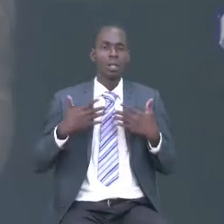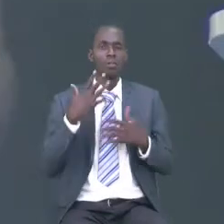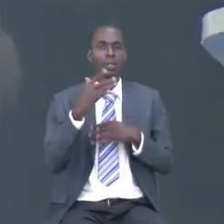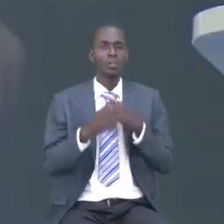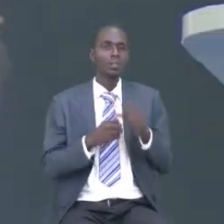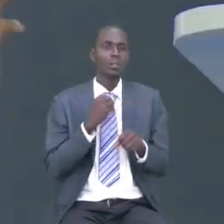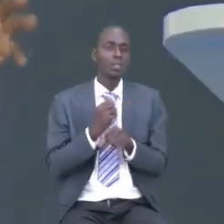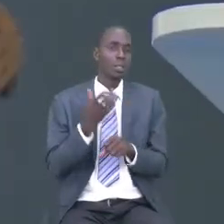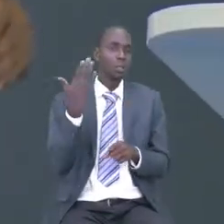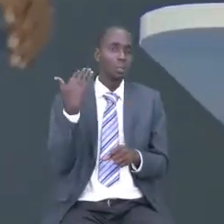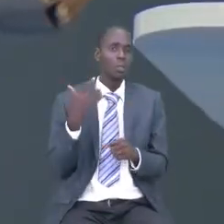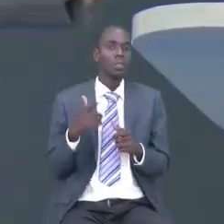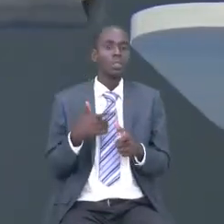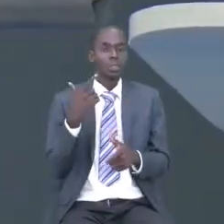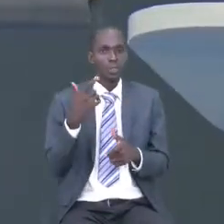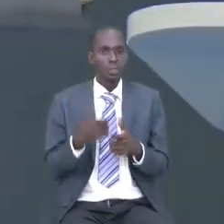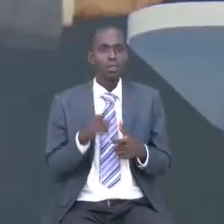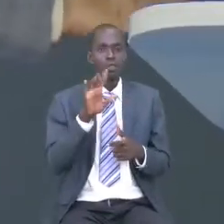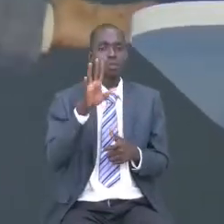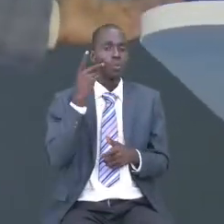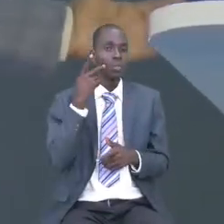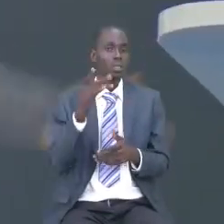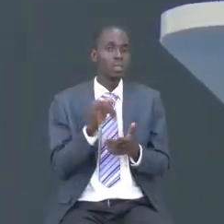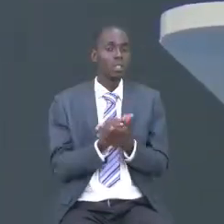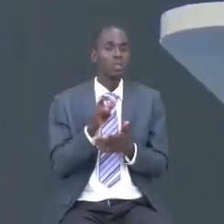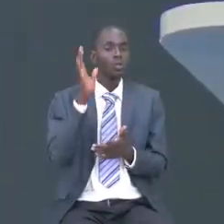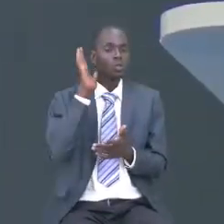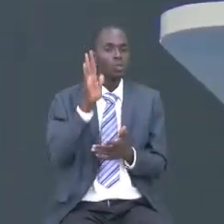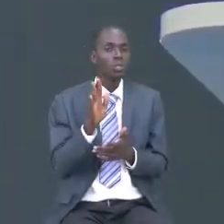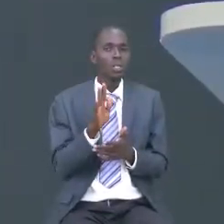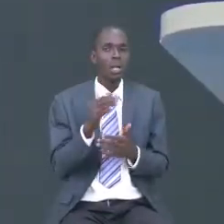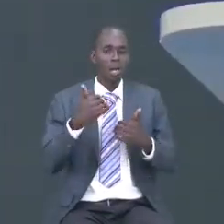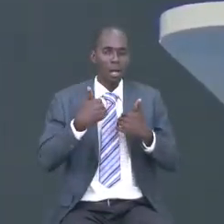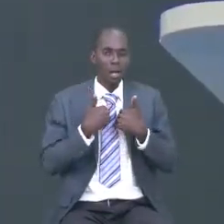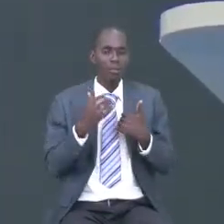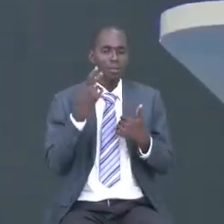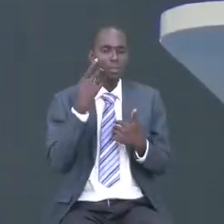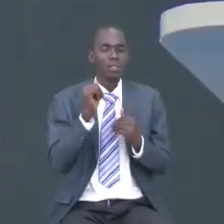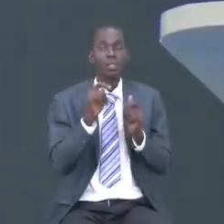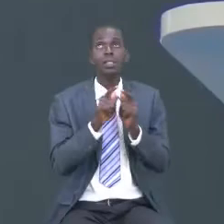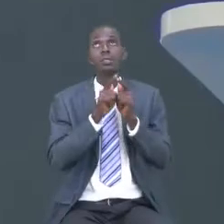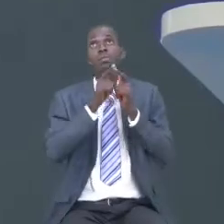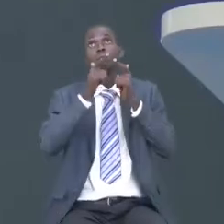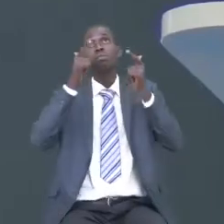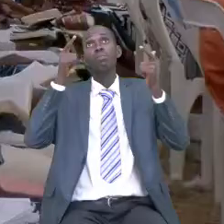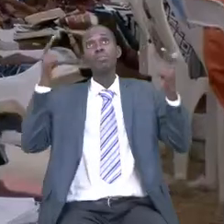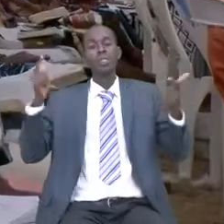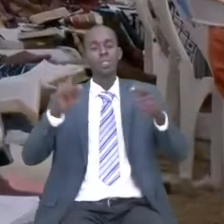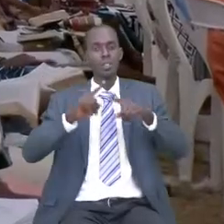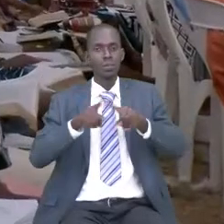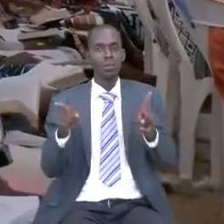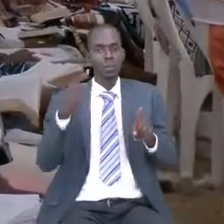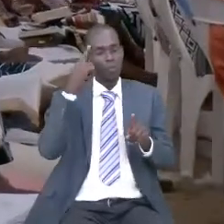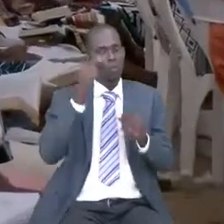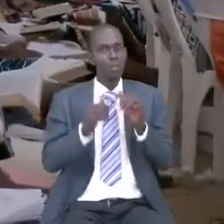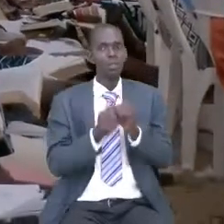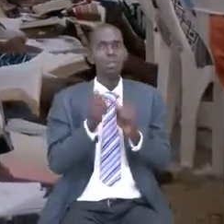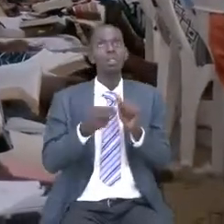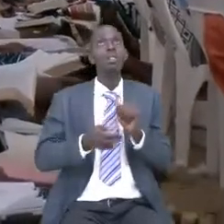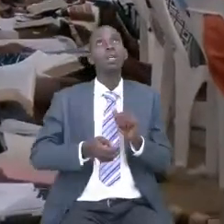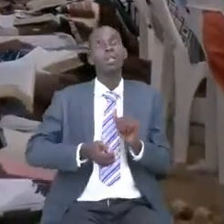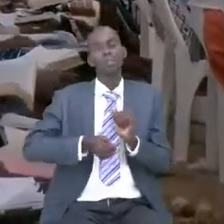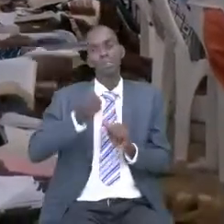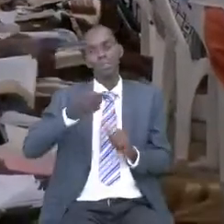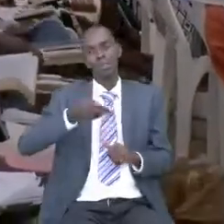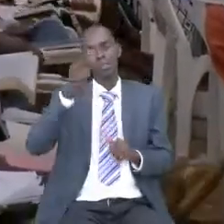today, there will be a big difference for the better, for the higher, in Jesus' name. Three